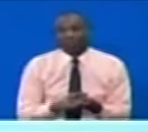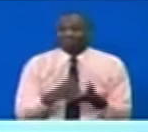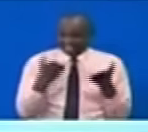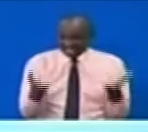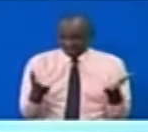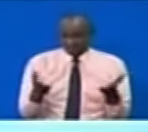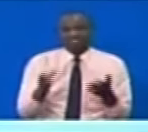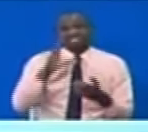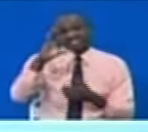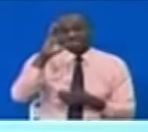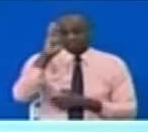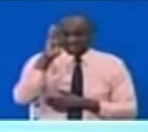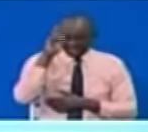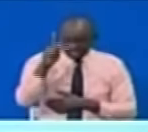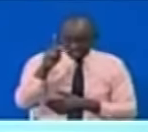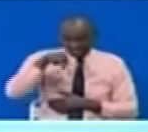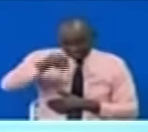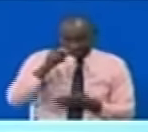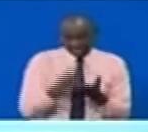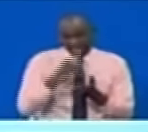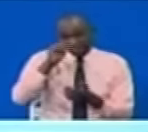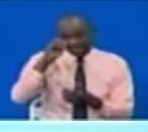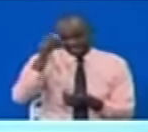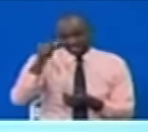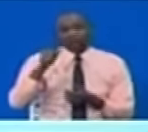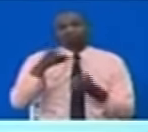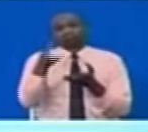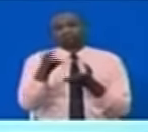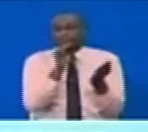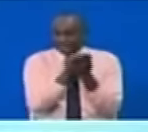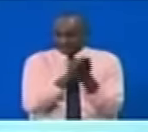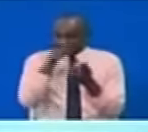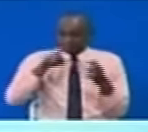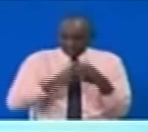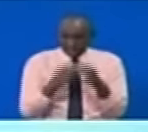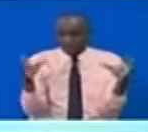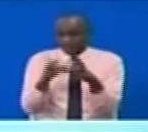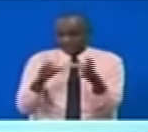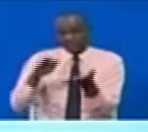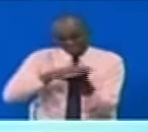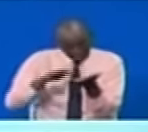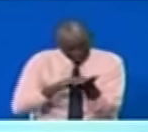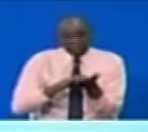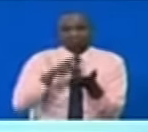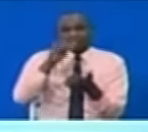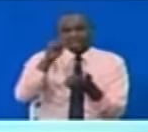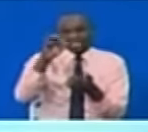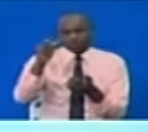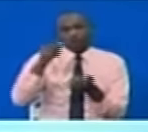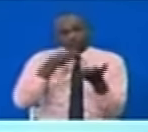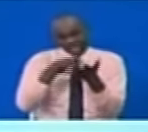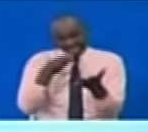Now, the Central Bank of Kenya has licensed Maisha Microfinance Bank to carry out community-based microfinance, making it the